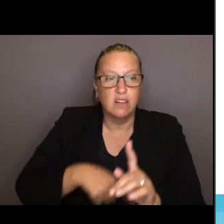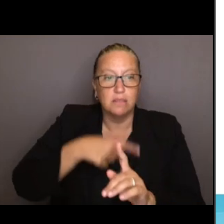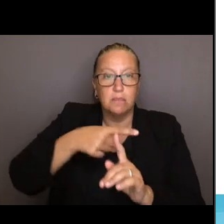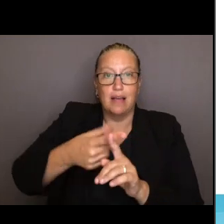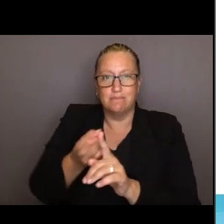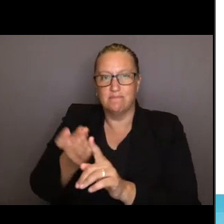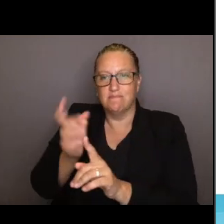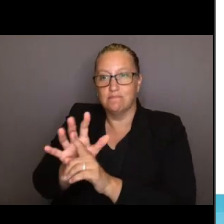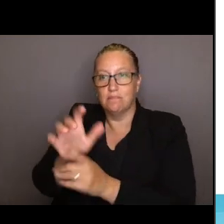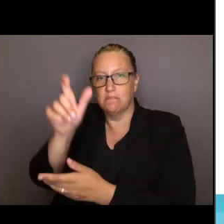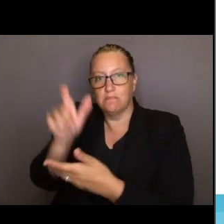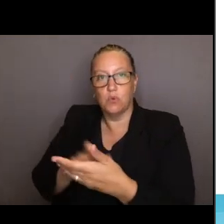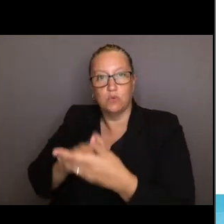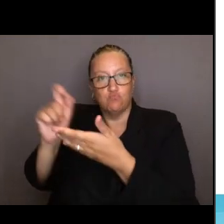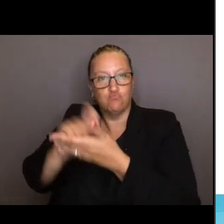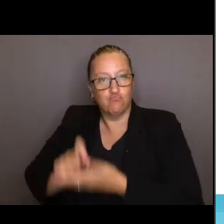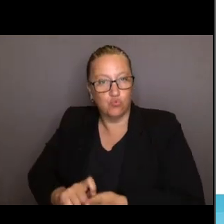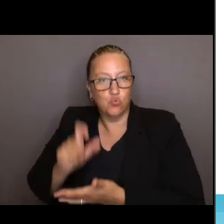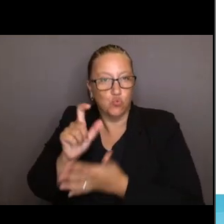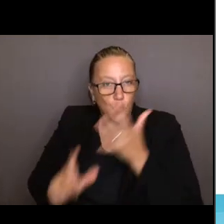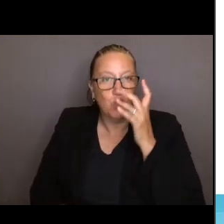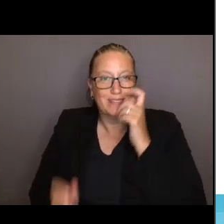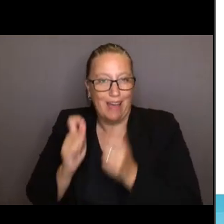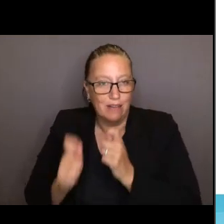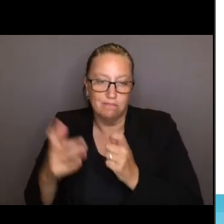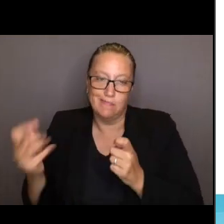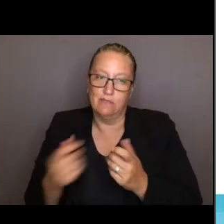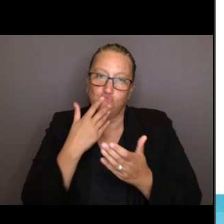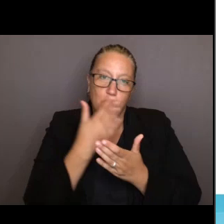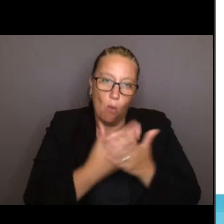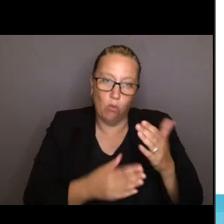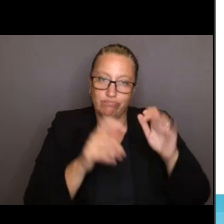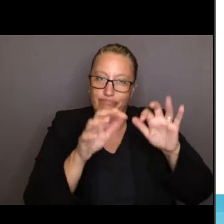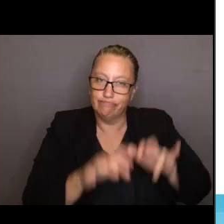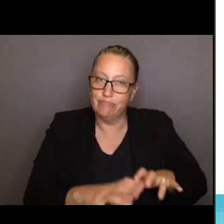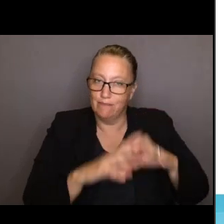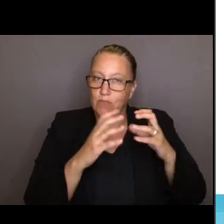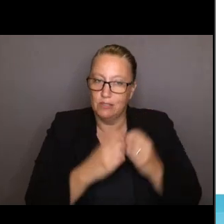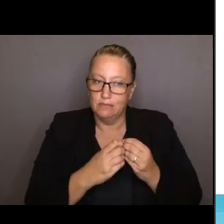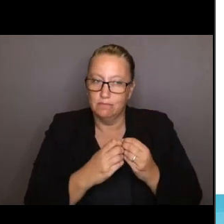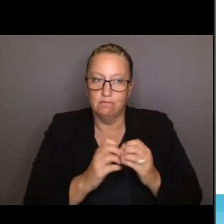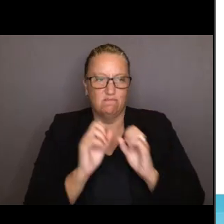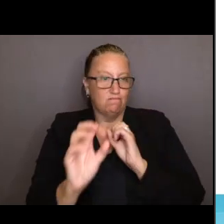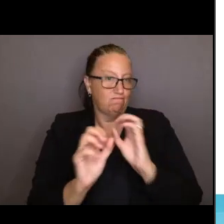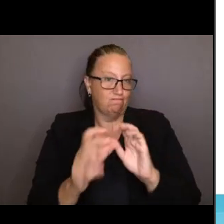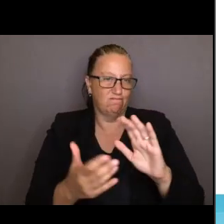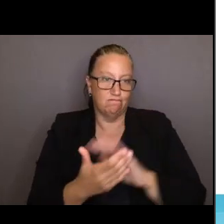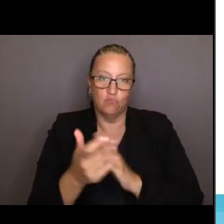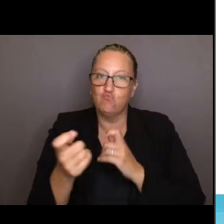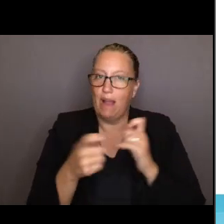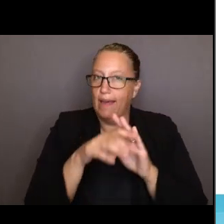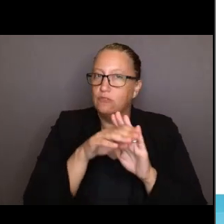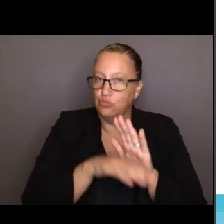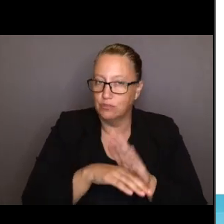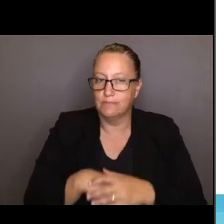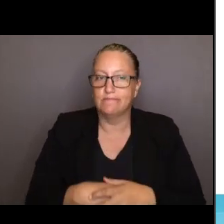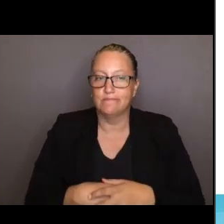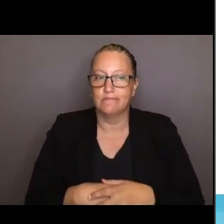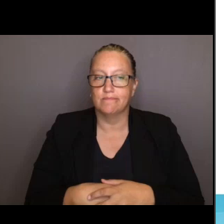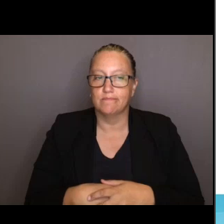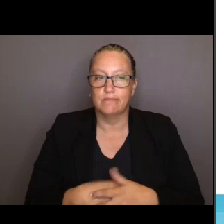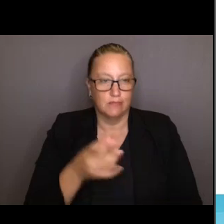who's carrying out the parentage testing. So that is set out under the regulations, and again, you're more than welcome to